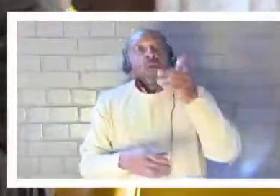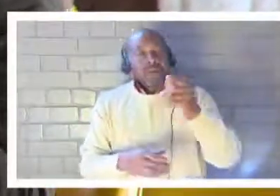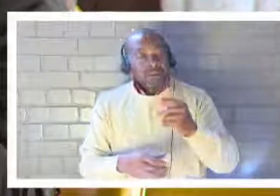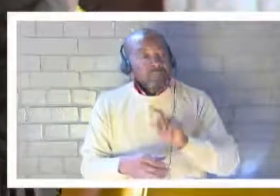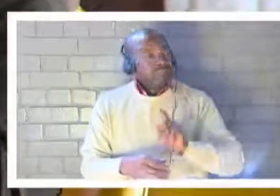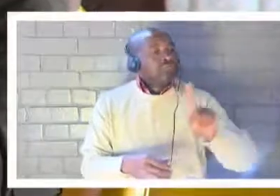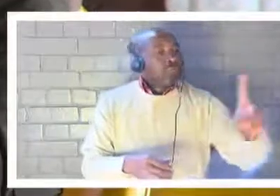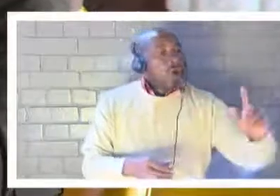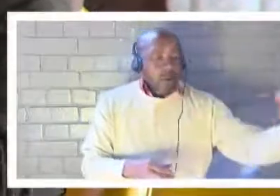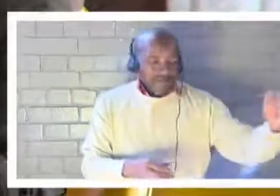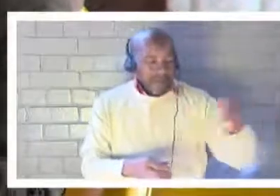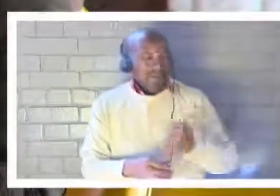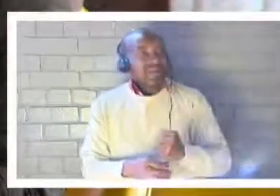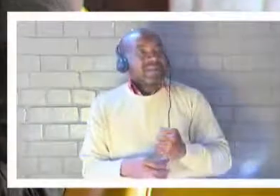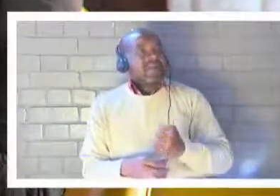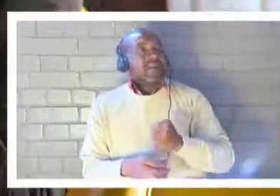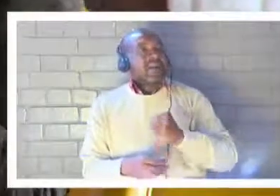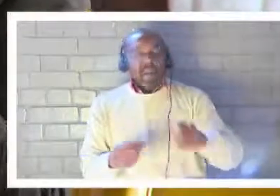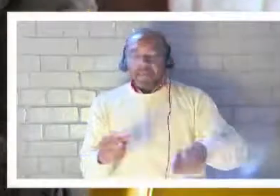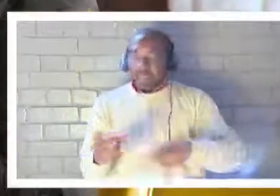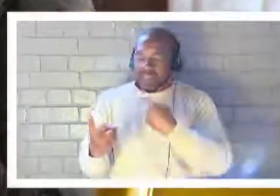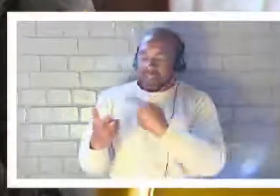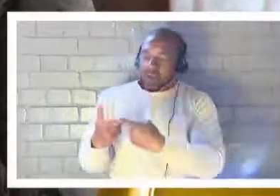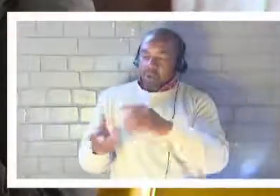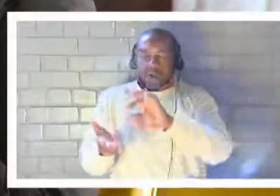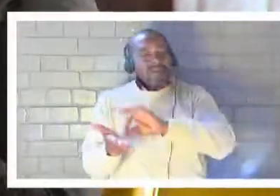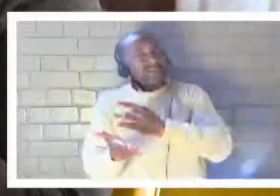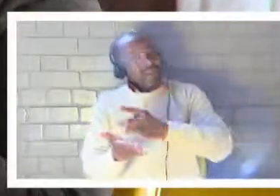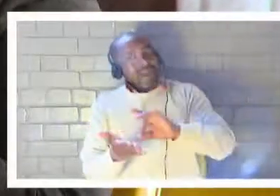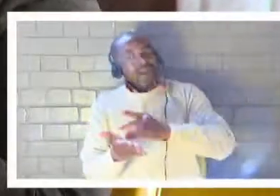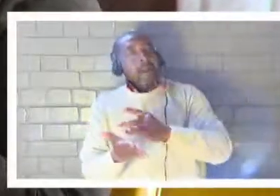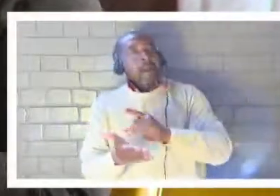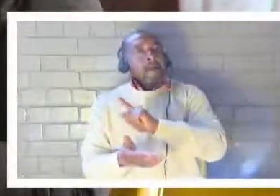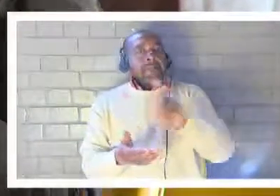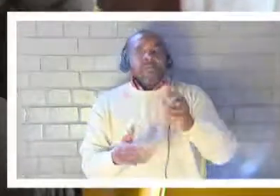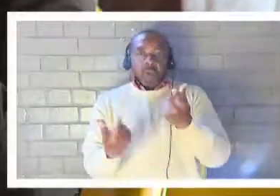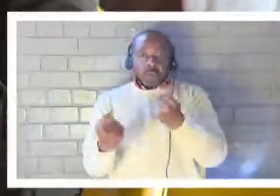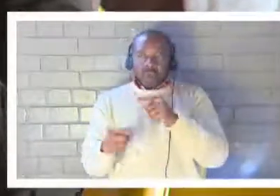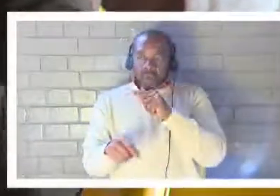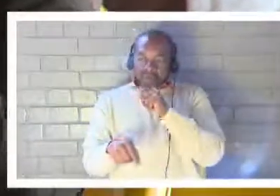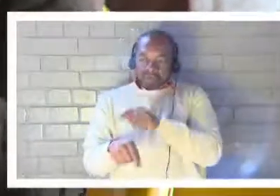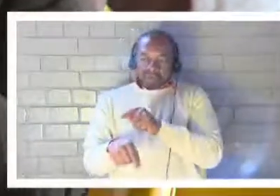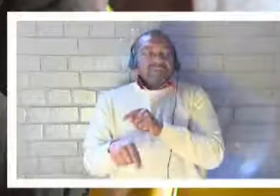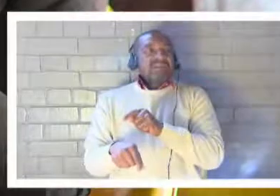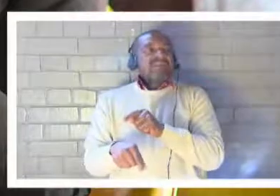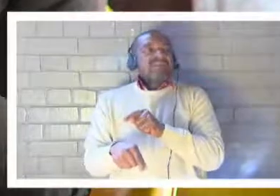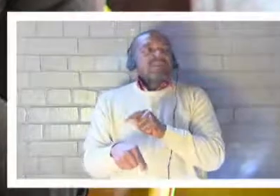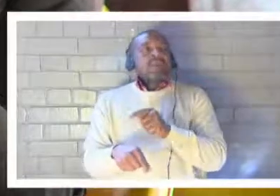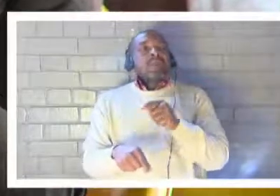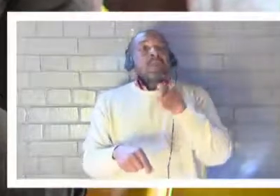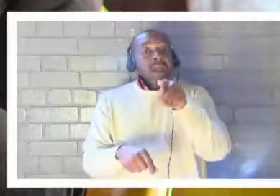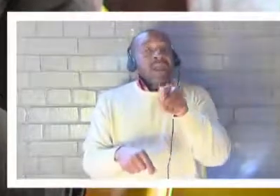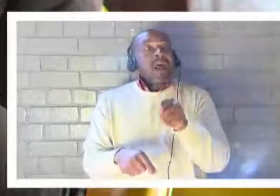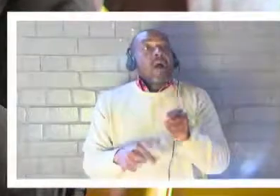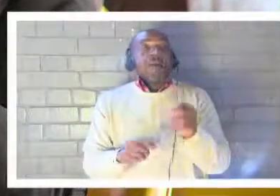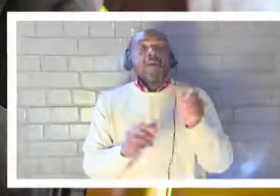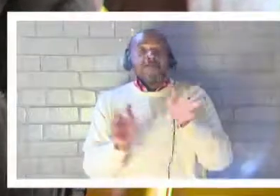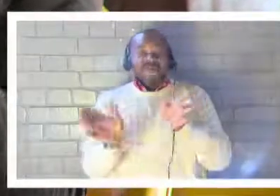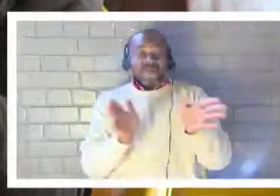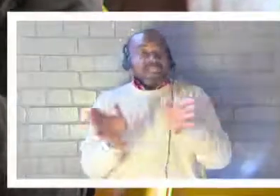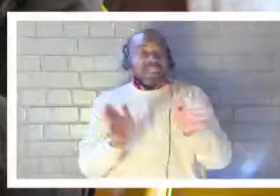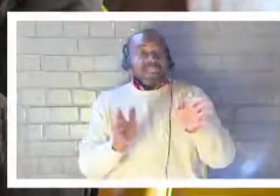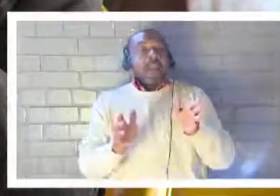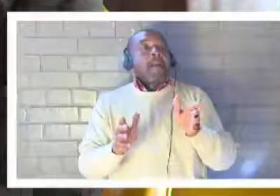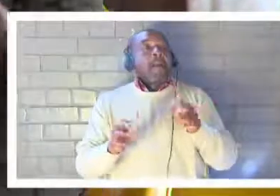that contractor, there is no way, as facility managers features there, will be drafting only the